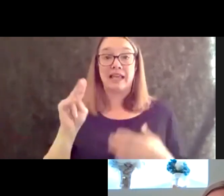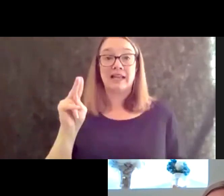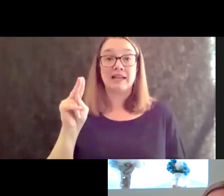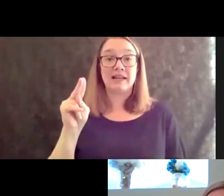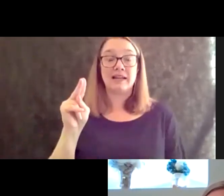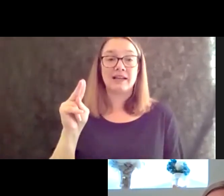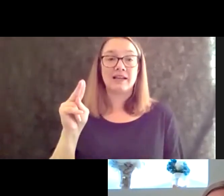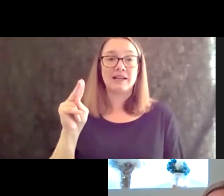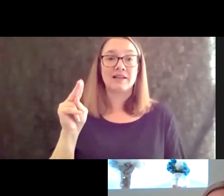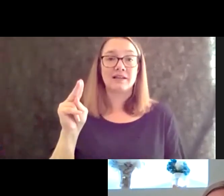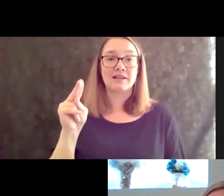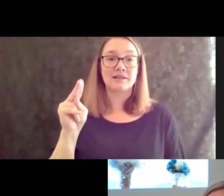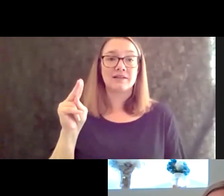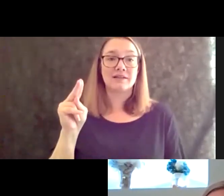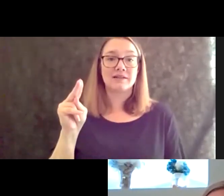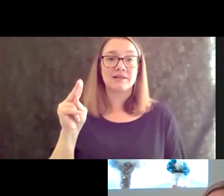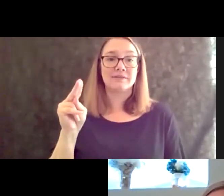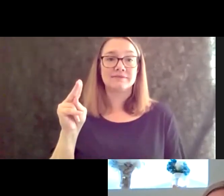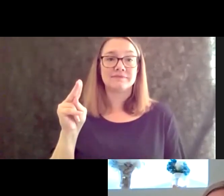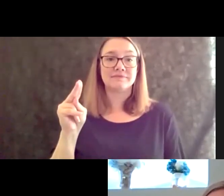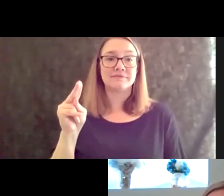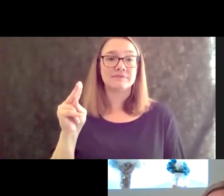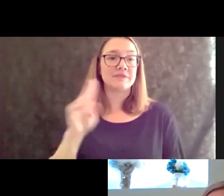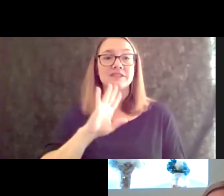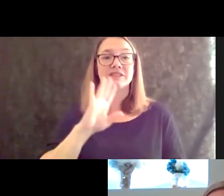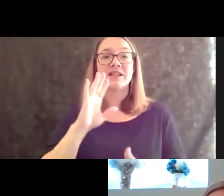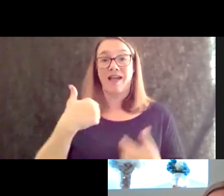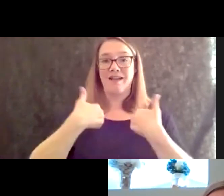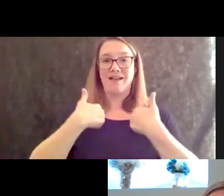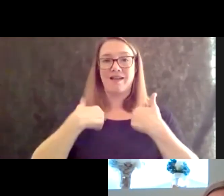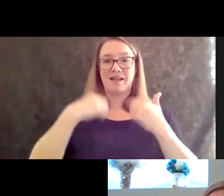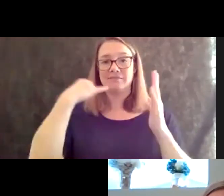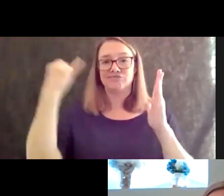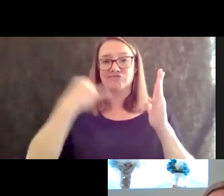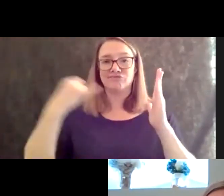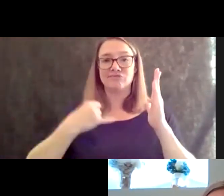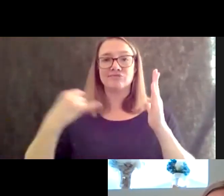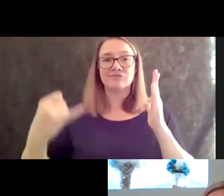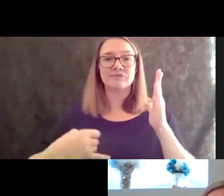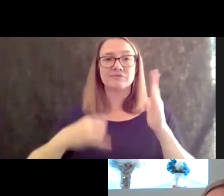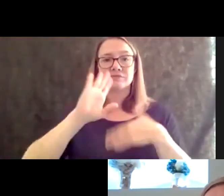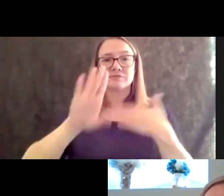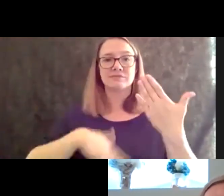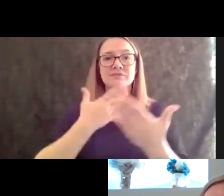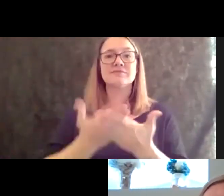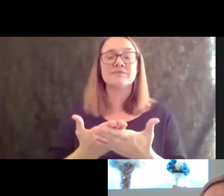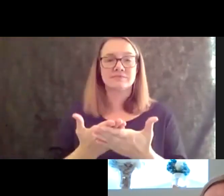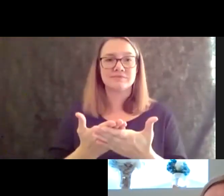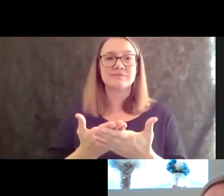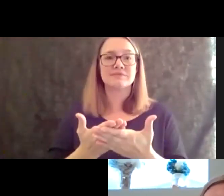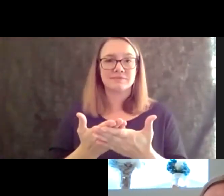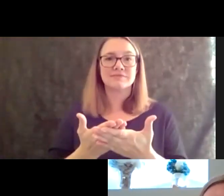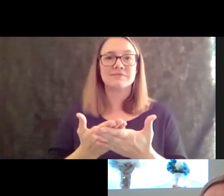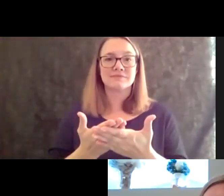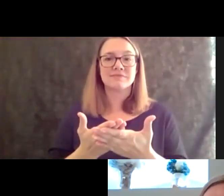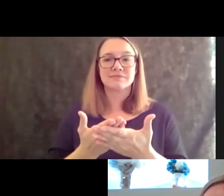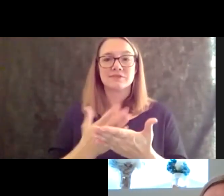So, and this is all illustrated by myself. So definitely check it out.